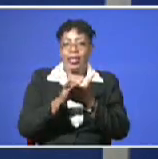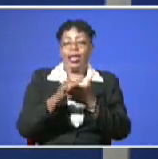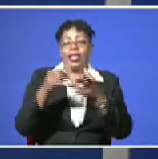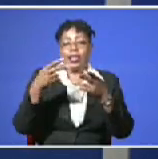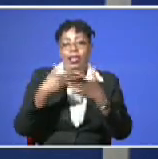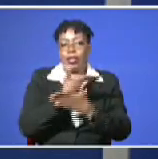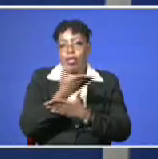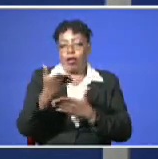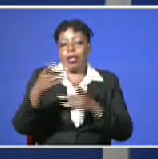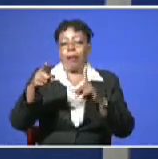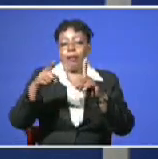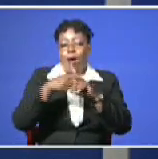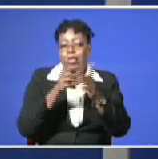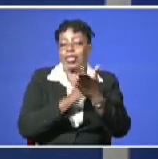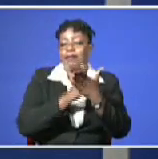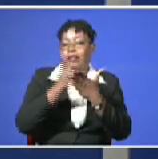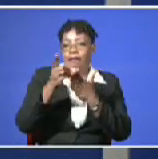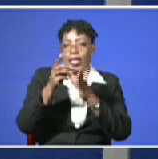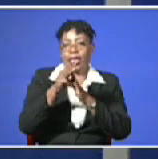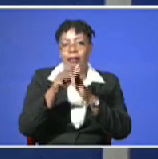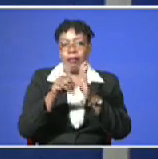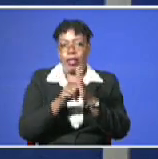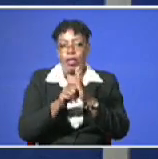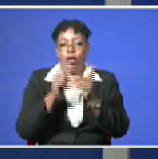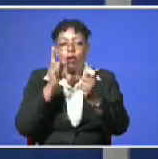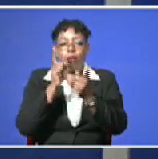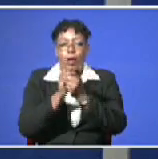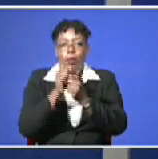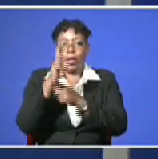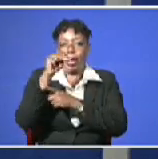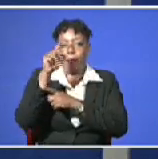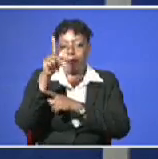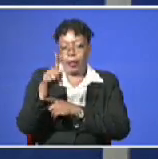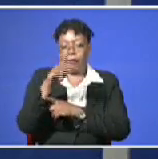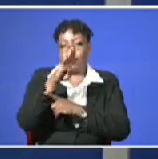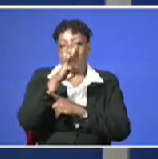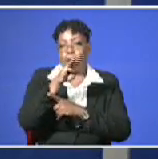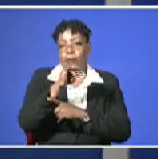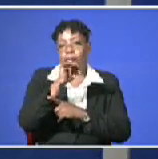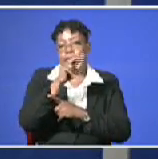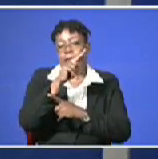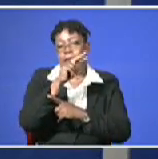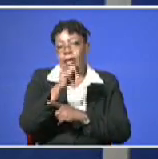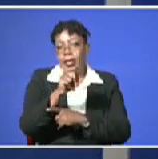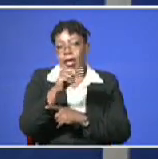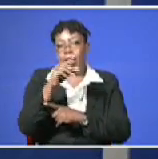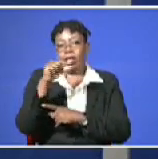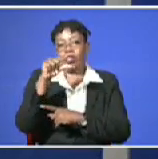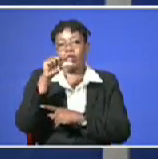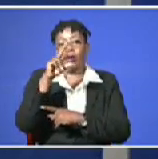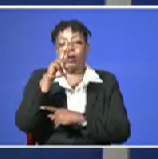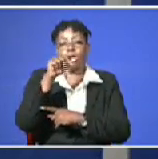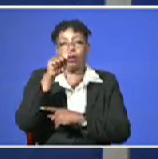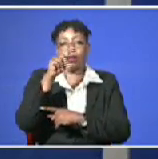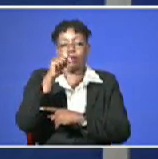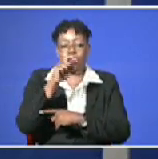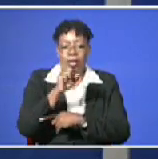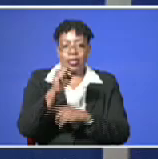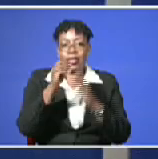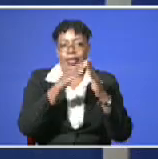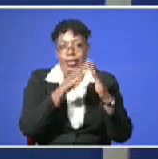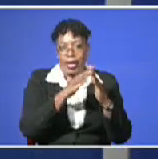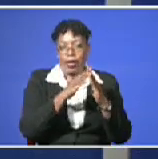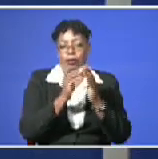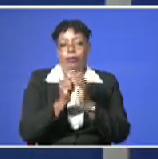positive development. Our Lloyd Allen recently met with Member of Parliament for Bayne and Grantstown, Travis Robinson, who says while the area